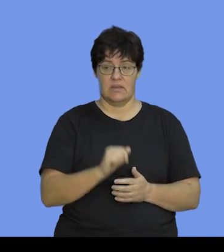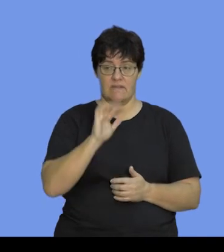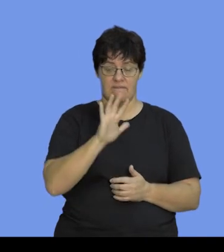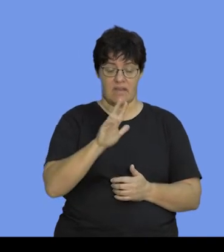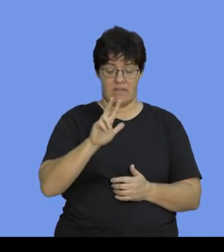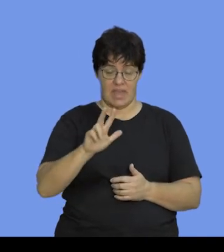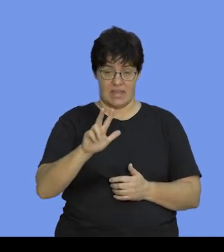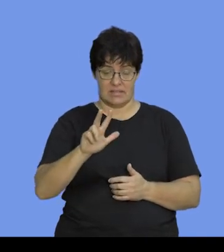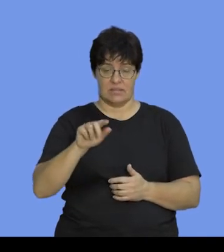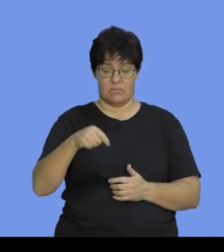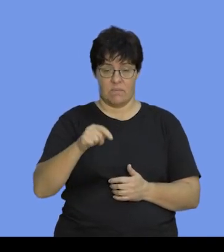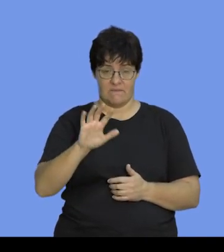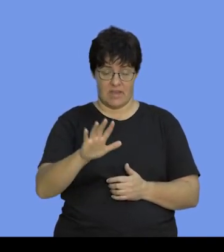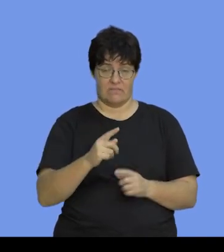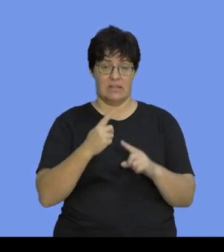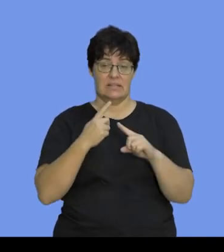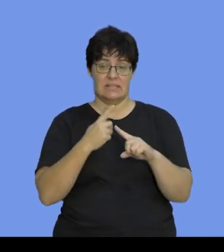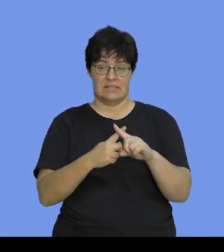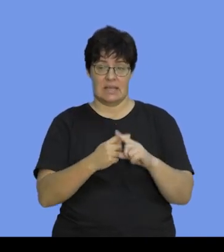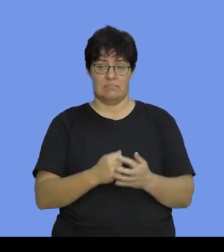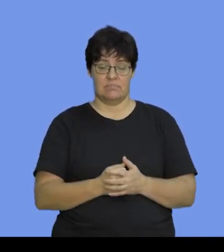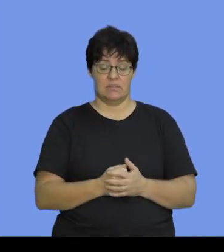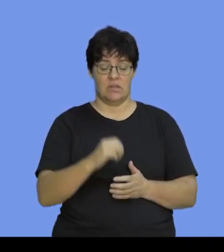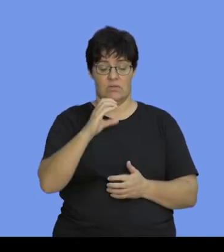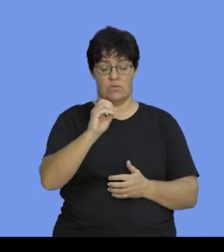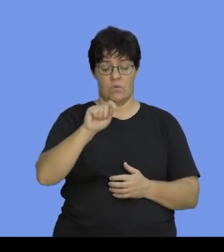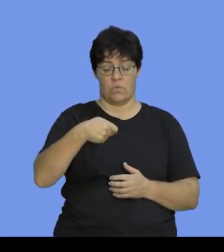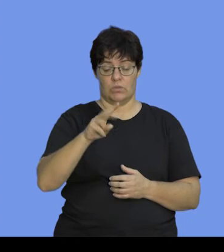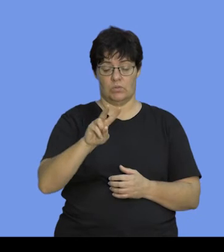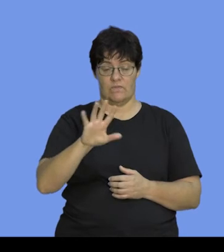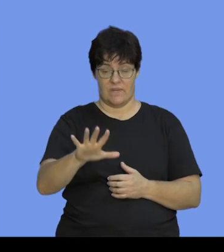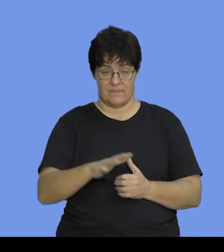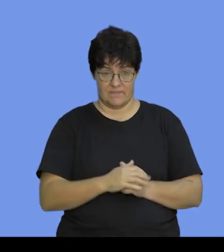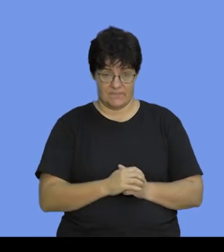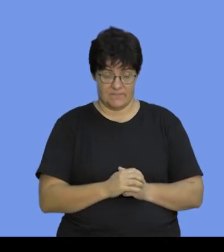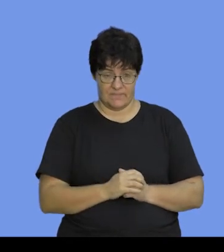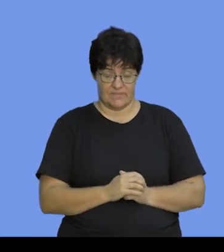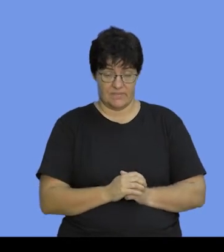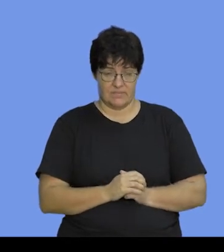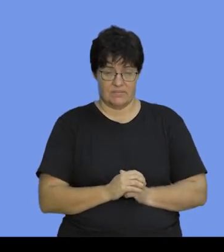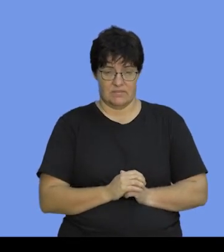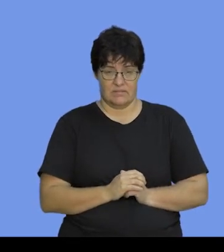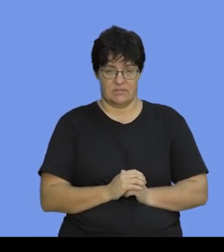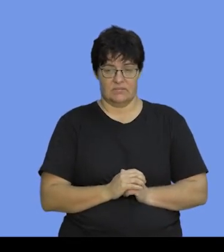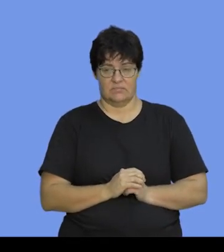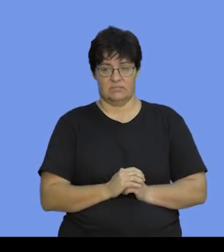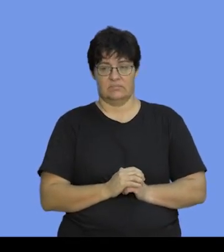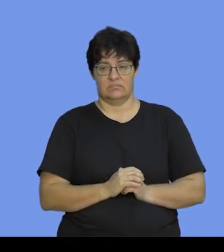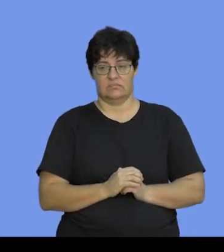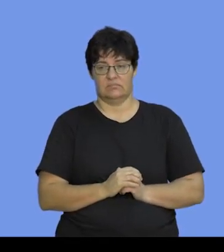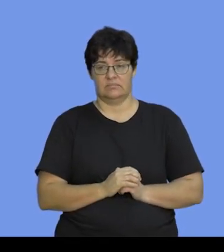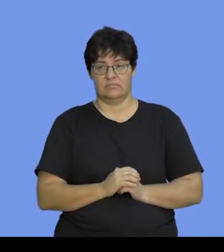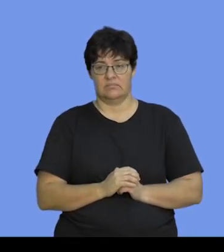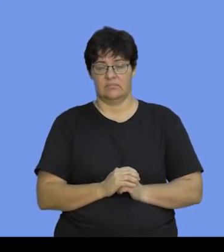concentration multiplied by 58.5, which is the molar mass of sodium chloride, multiplied by the